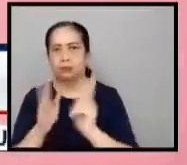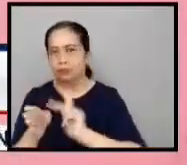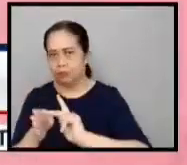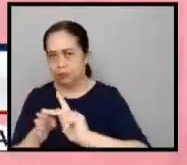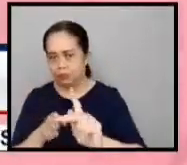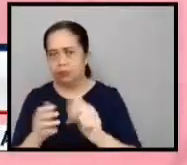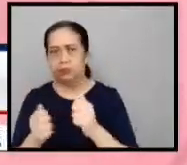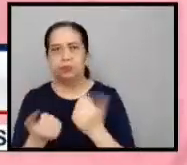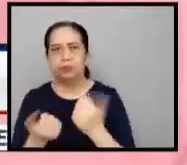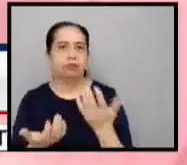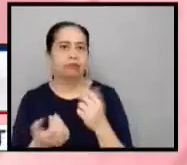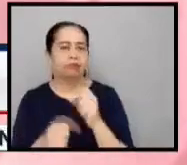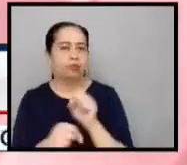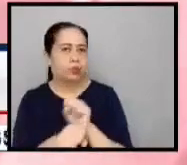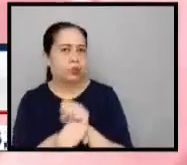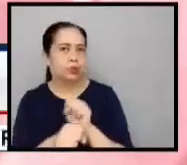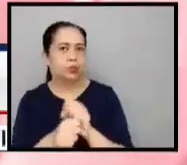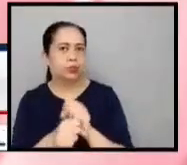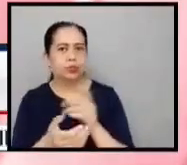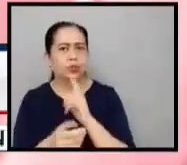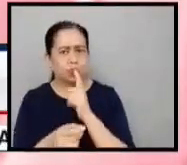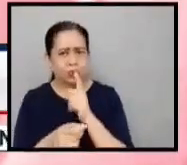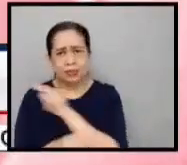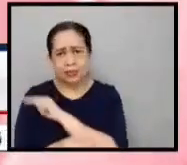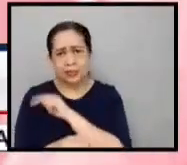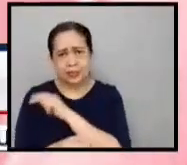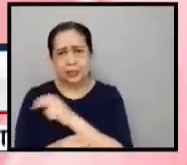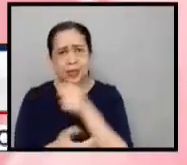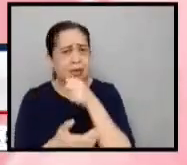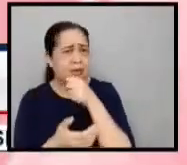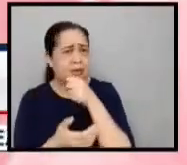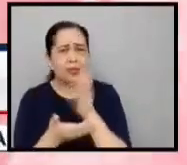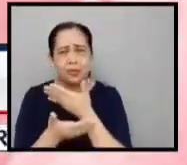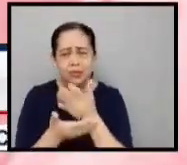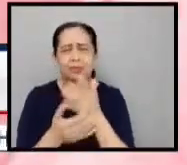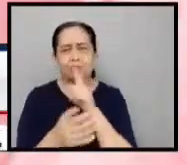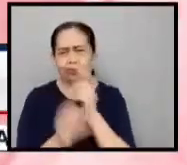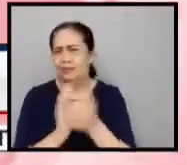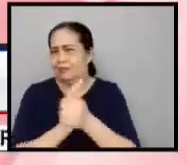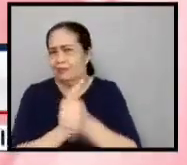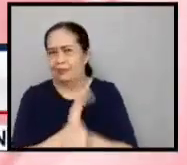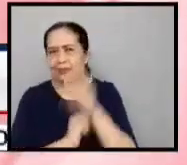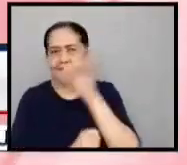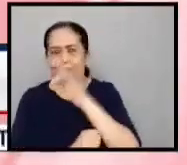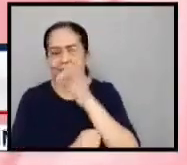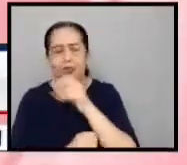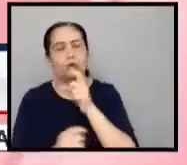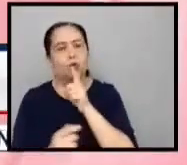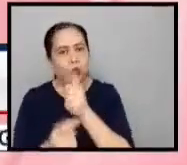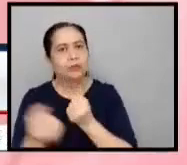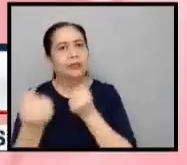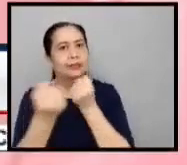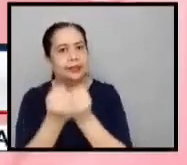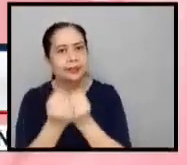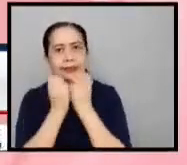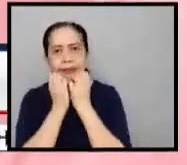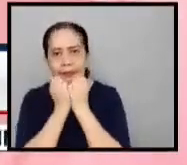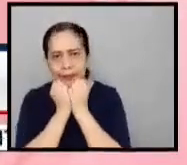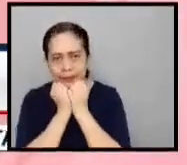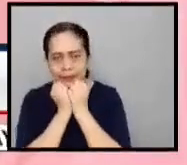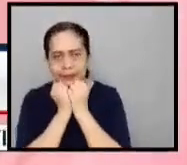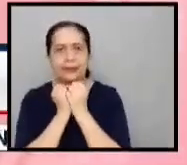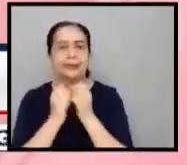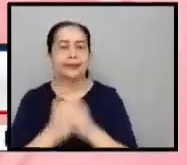So, Filipinos are truly talented in the field of music, and we believe that talents need to be supported and nurtured at the beginning stages of